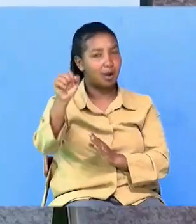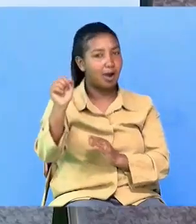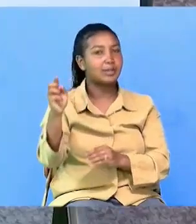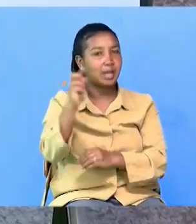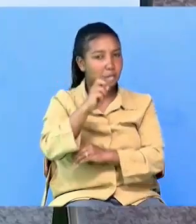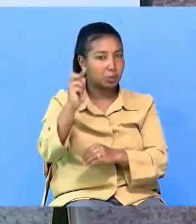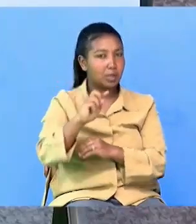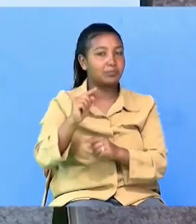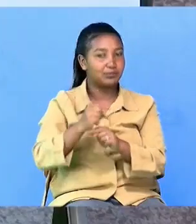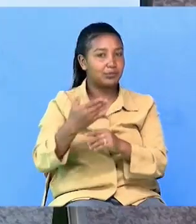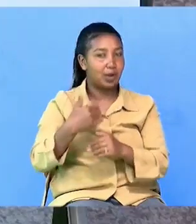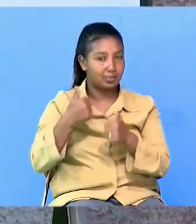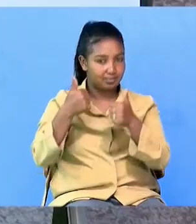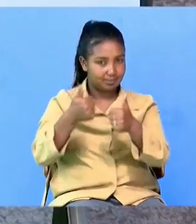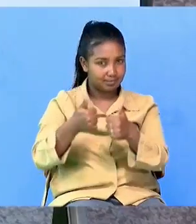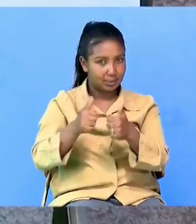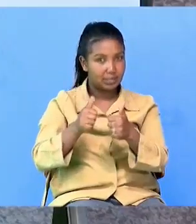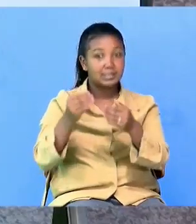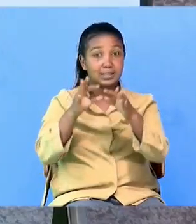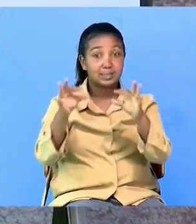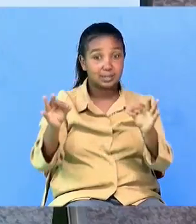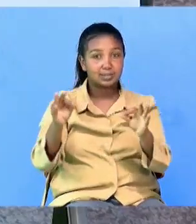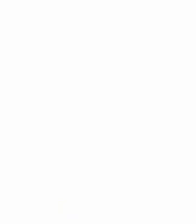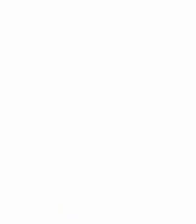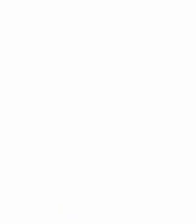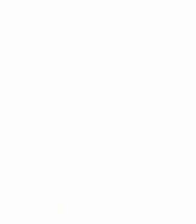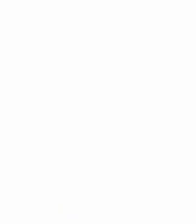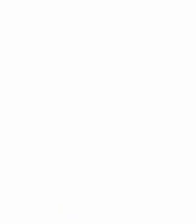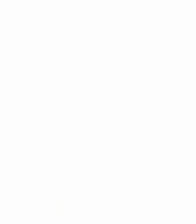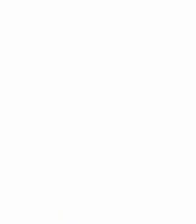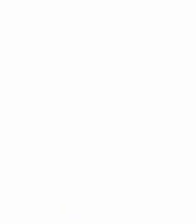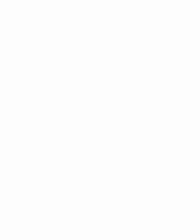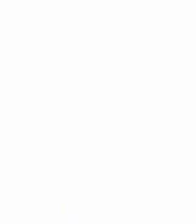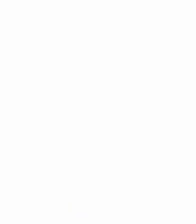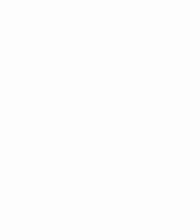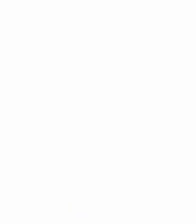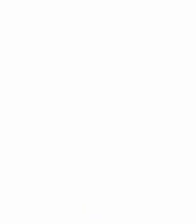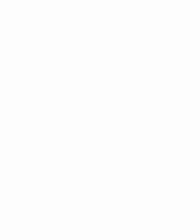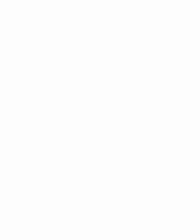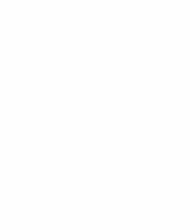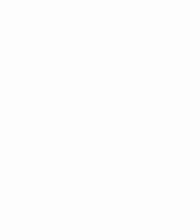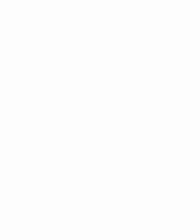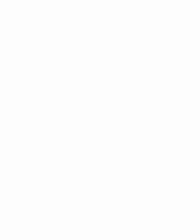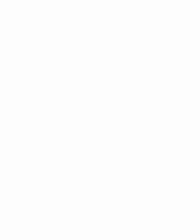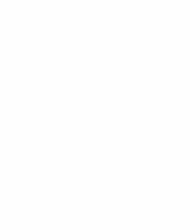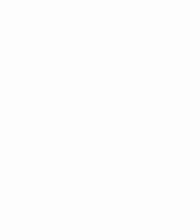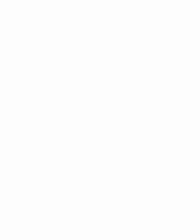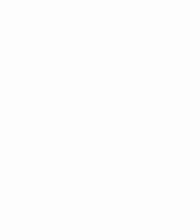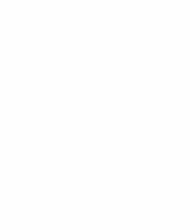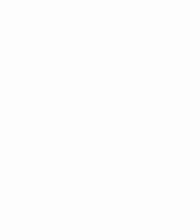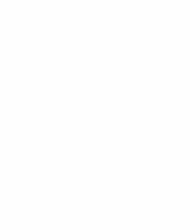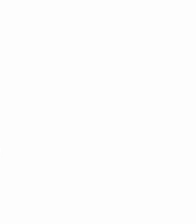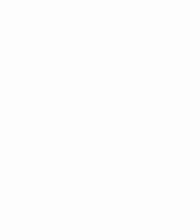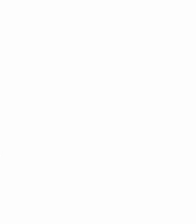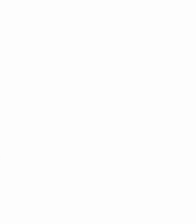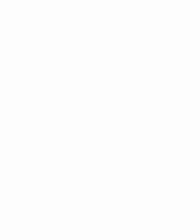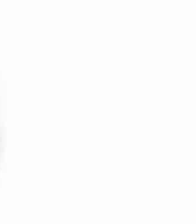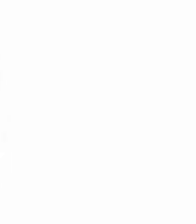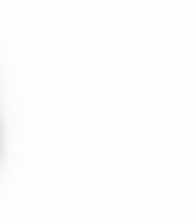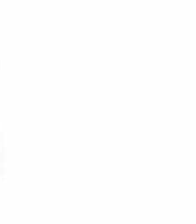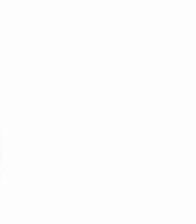day-to-day activity. Therefore, the sentence also stands for what? Simple present tense. They went to